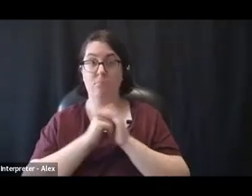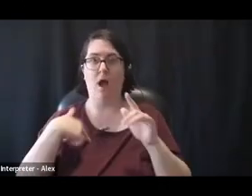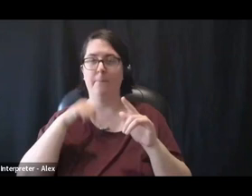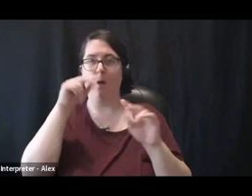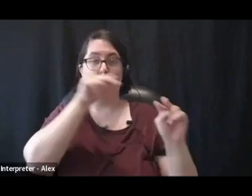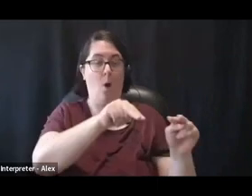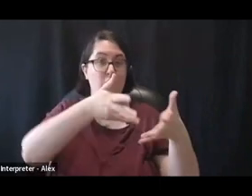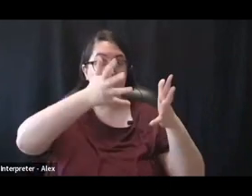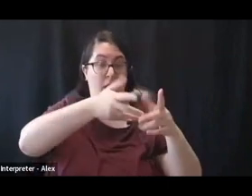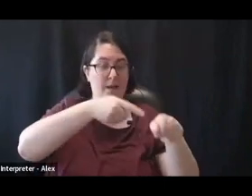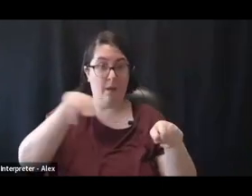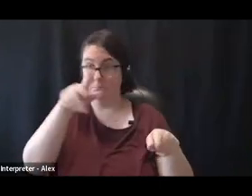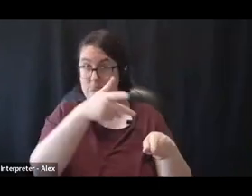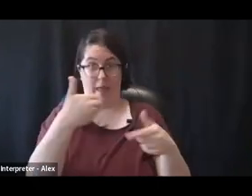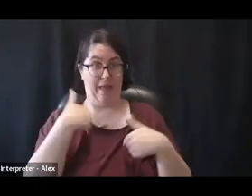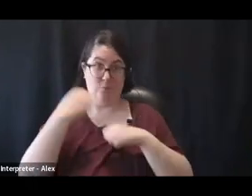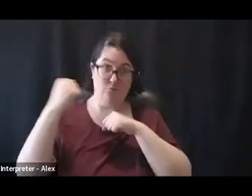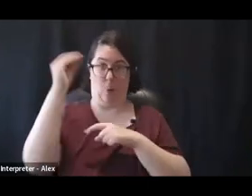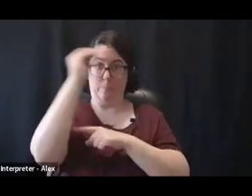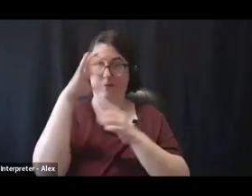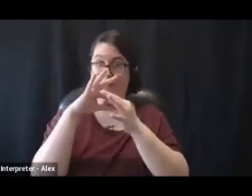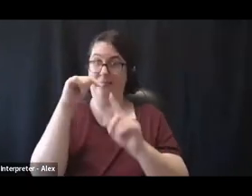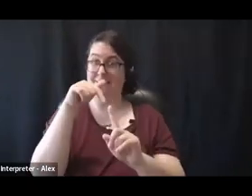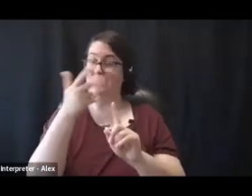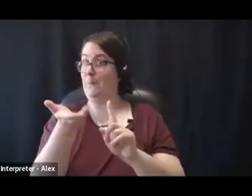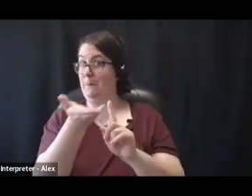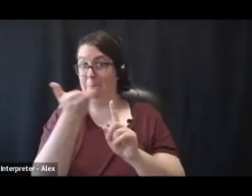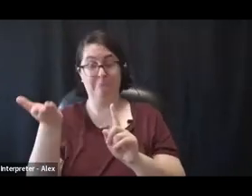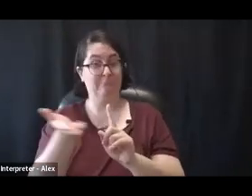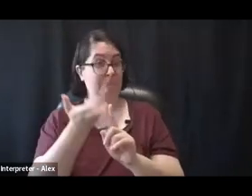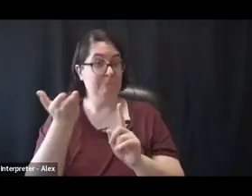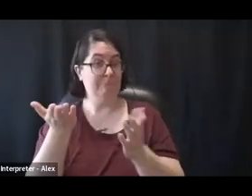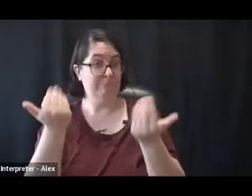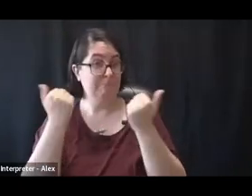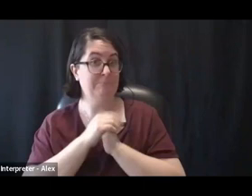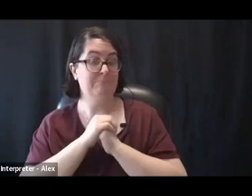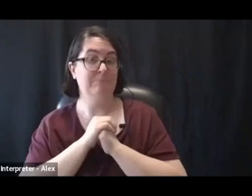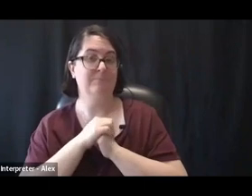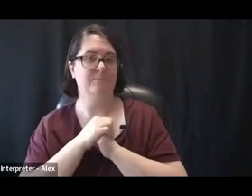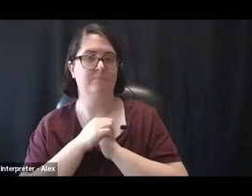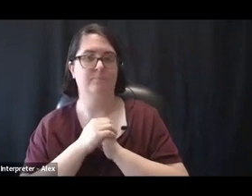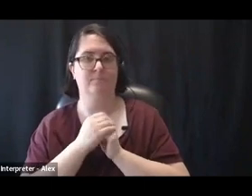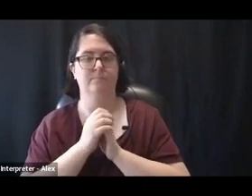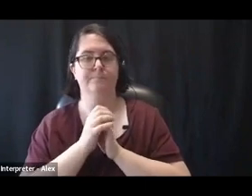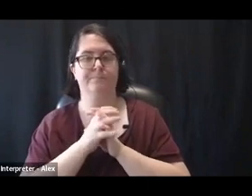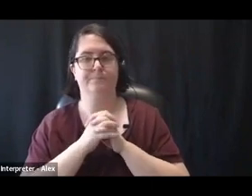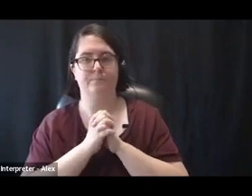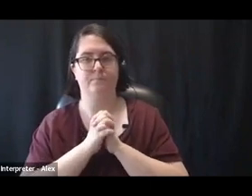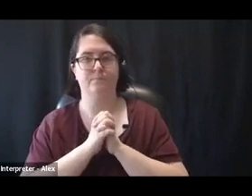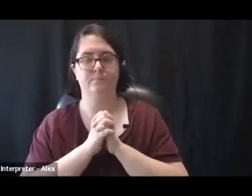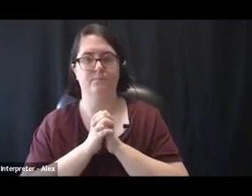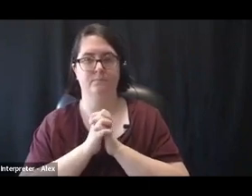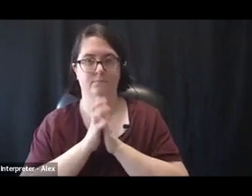a strong opinion or something to add in the conversation.